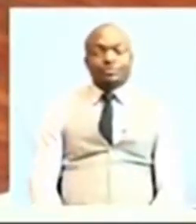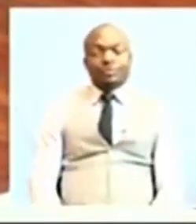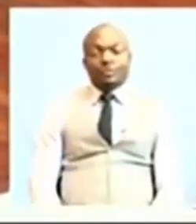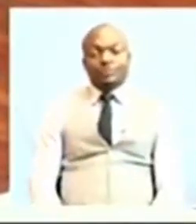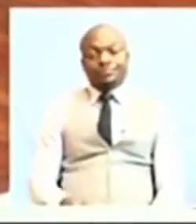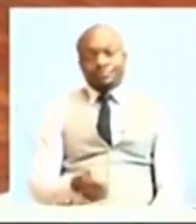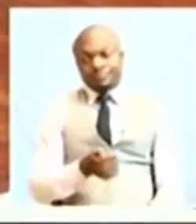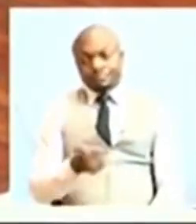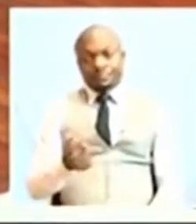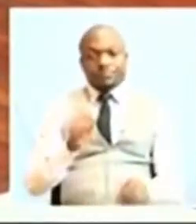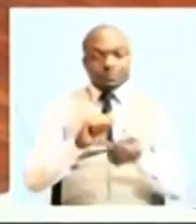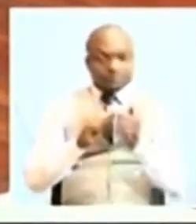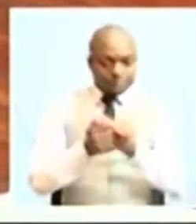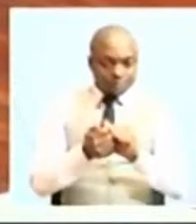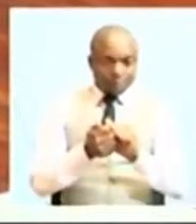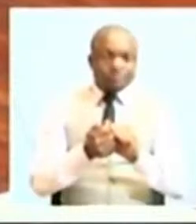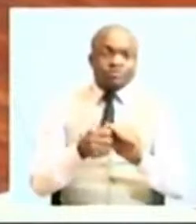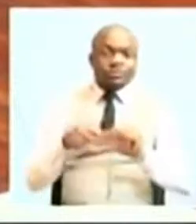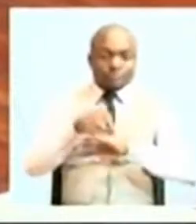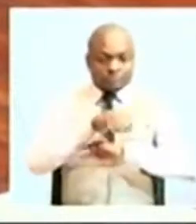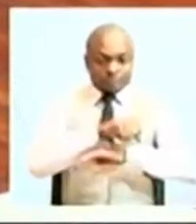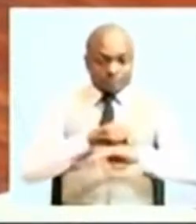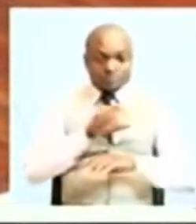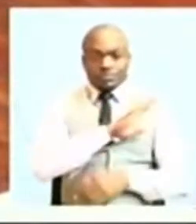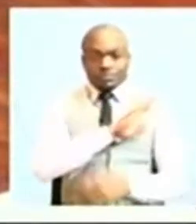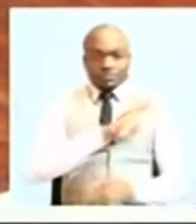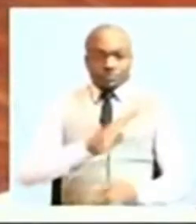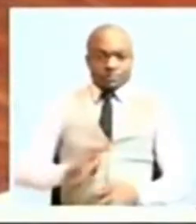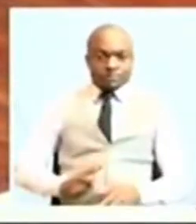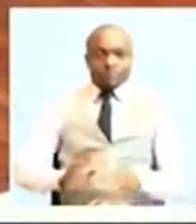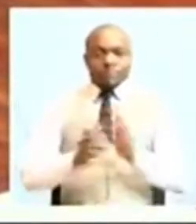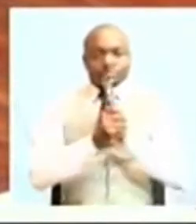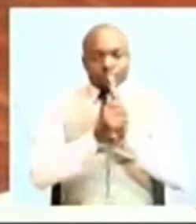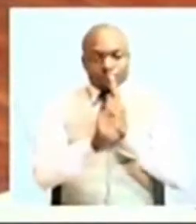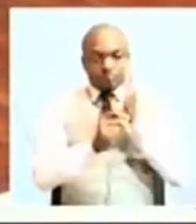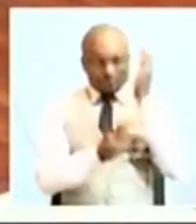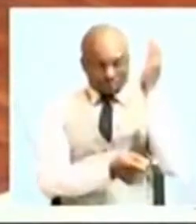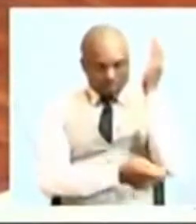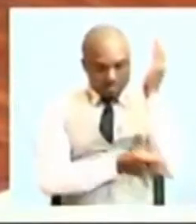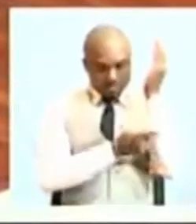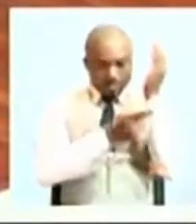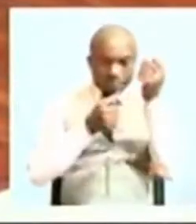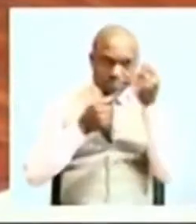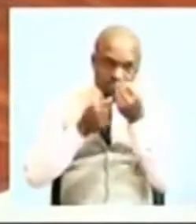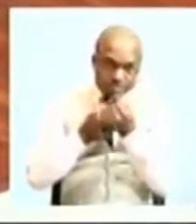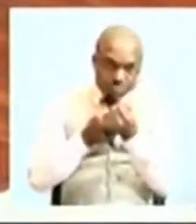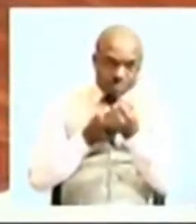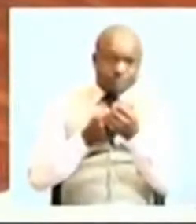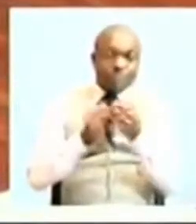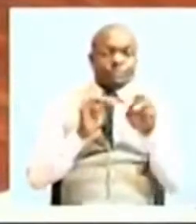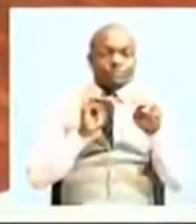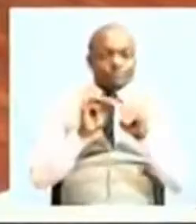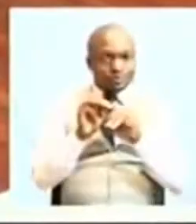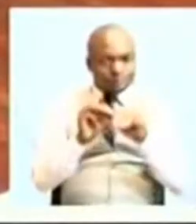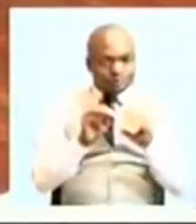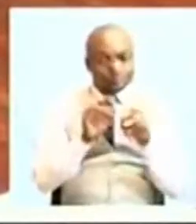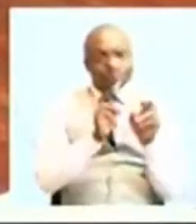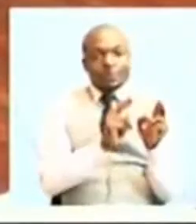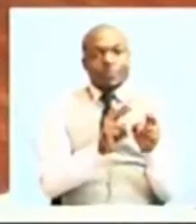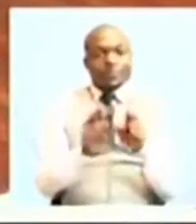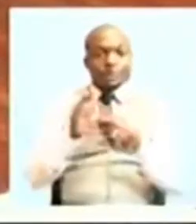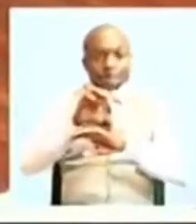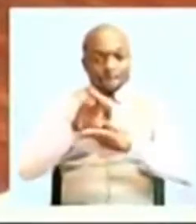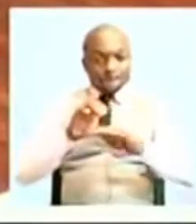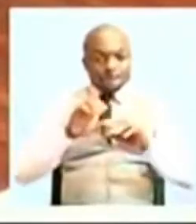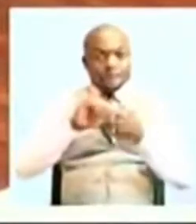Chair, relates to secondary boarding and skills development bursaries. Management response. Cause